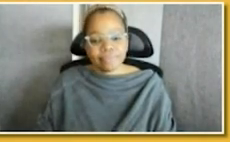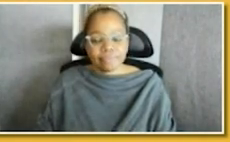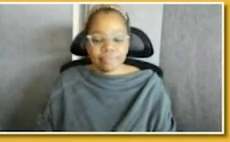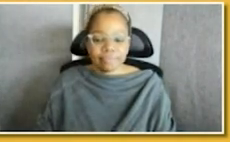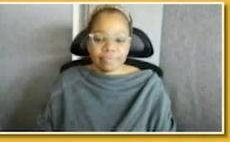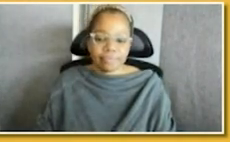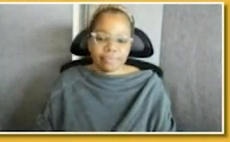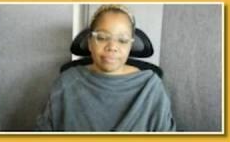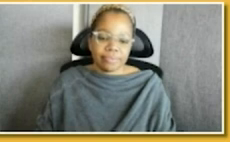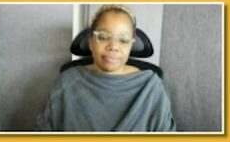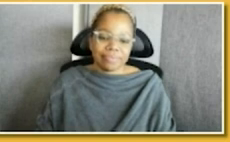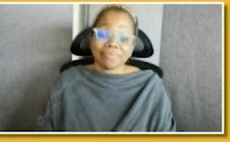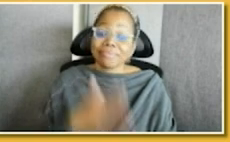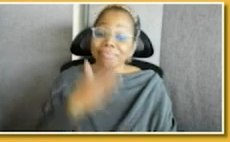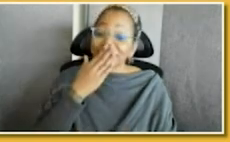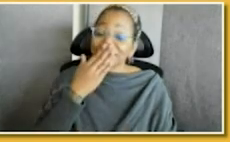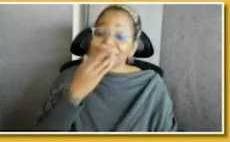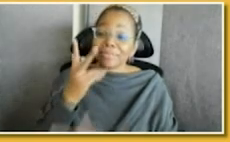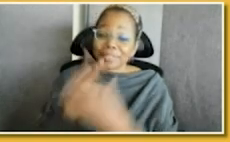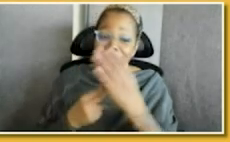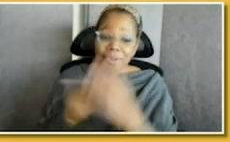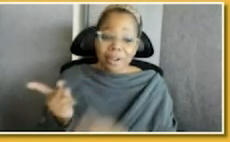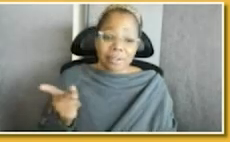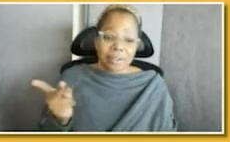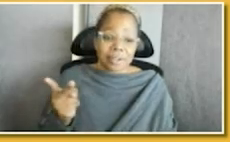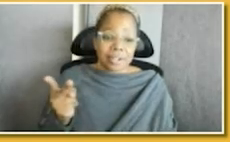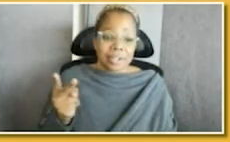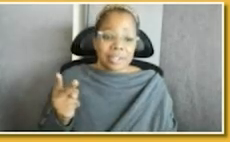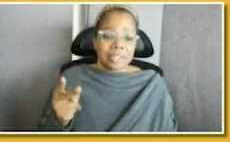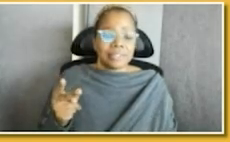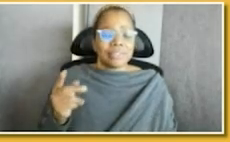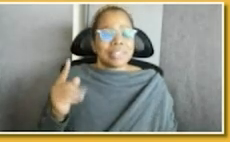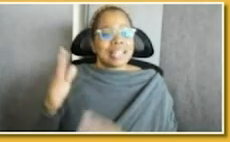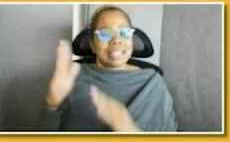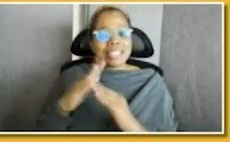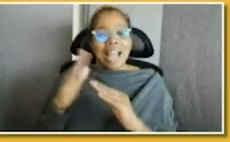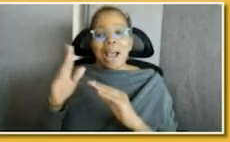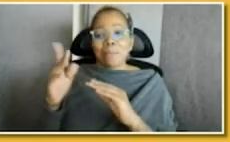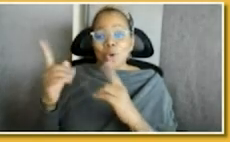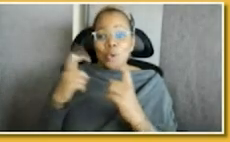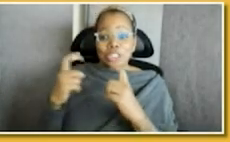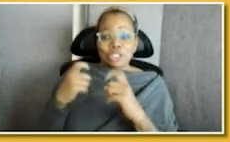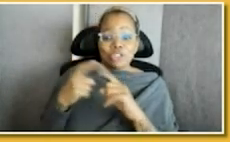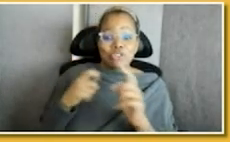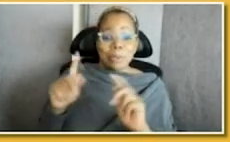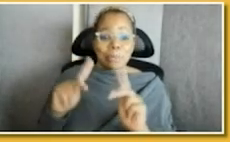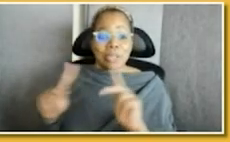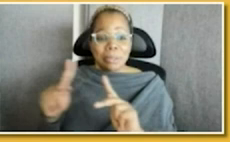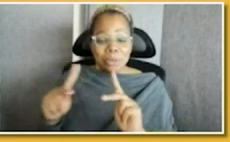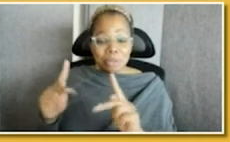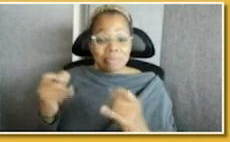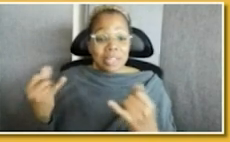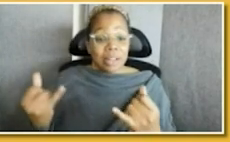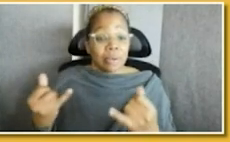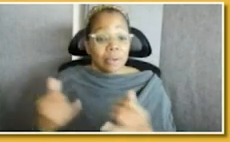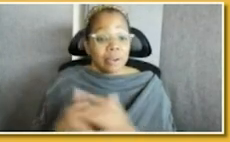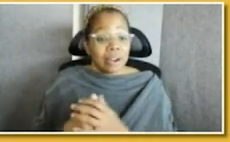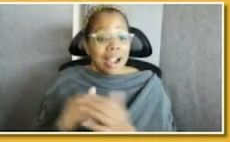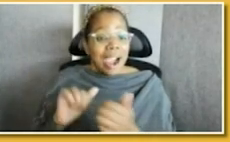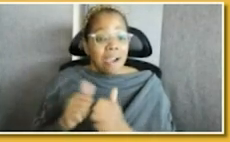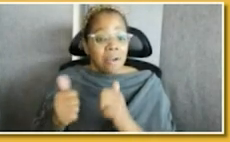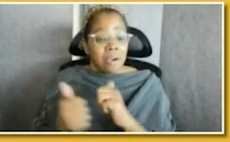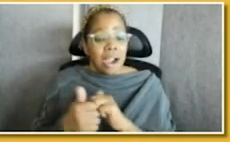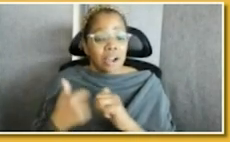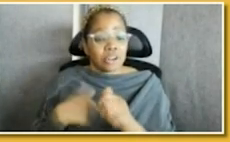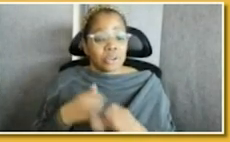Thank you both. And so I would say the number one question that we're getting from folks in the audience is, how do we get rid of DeJoy and